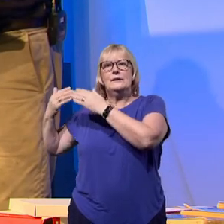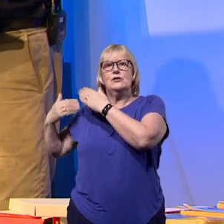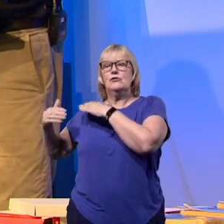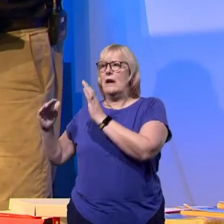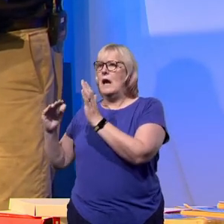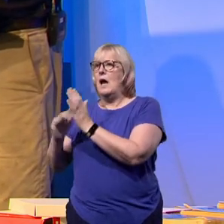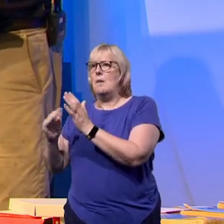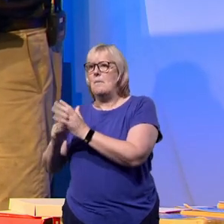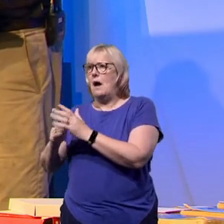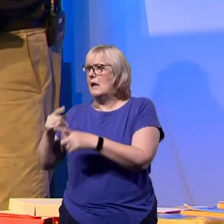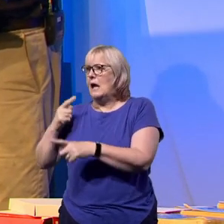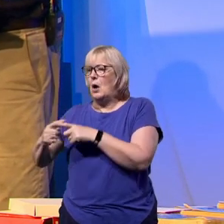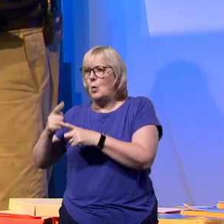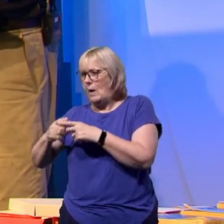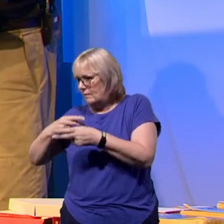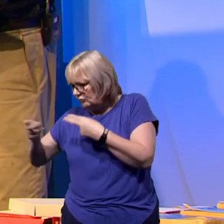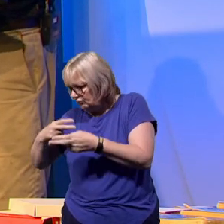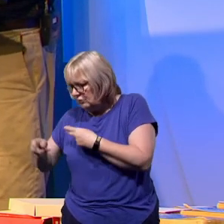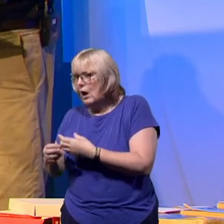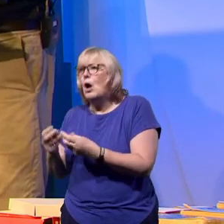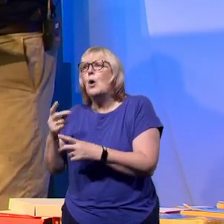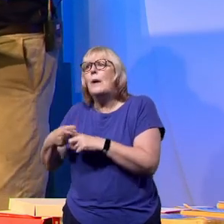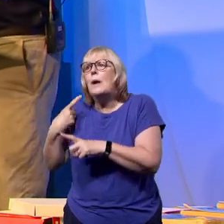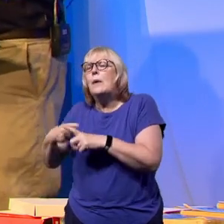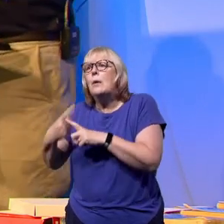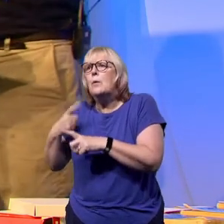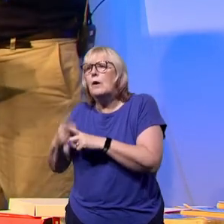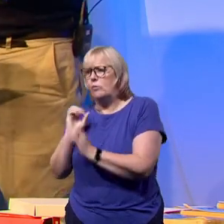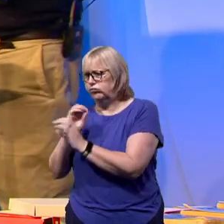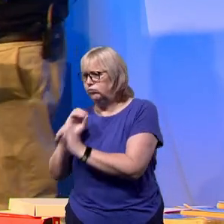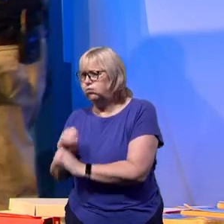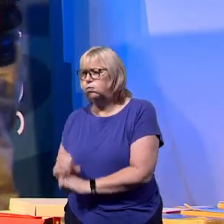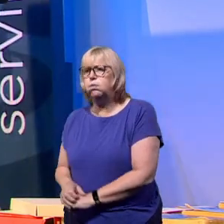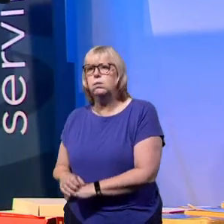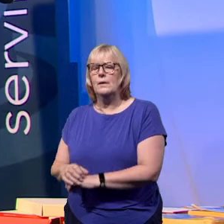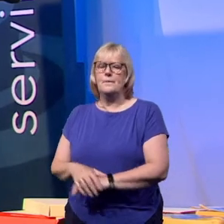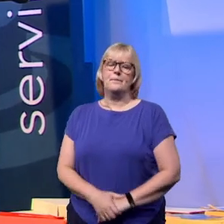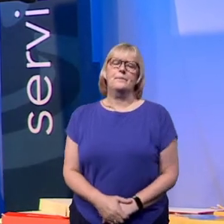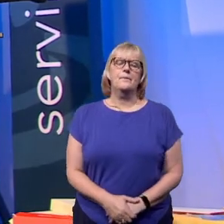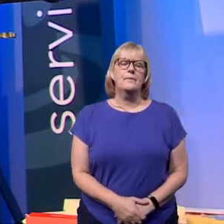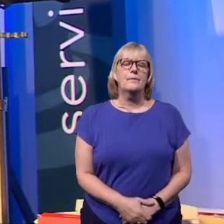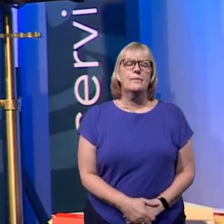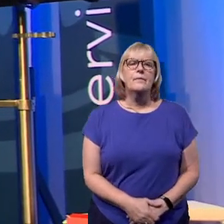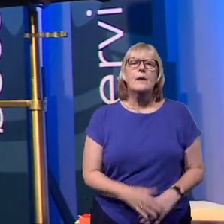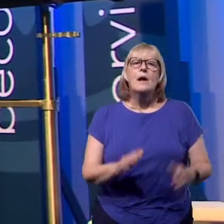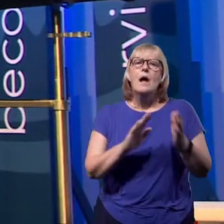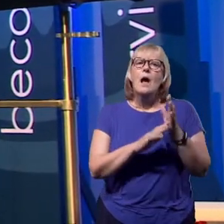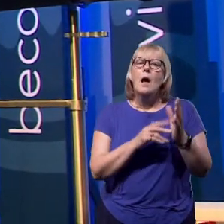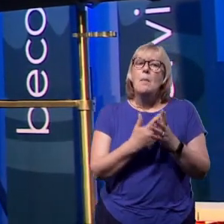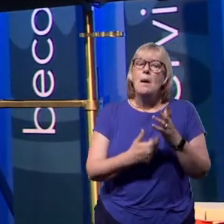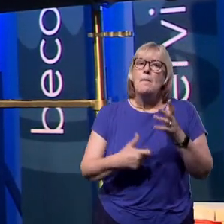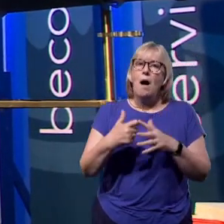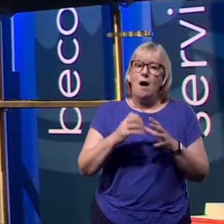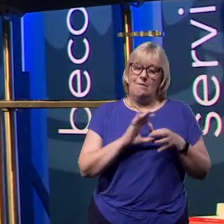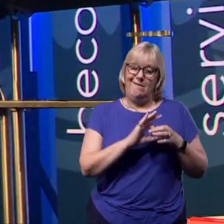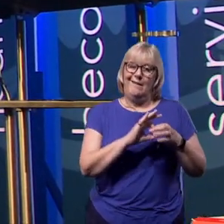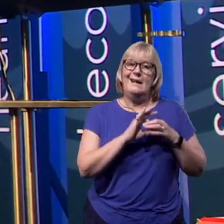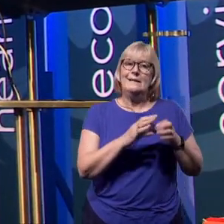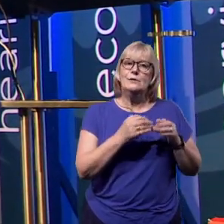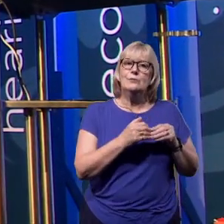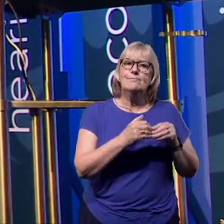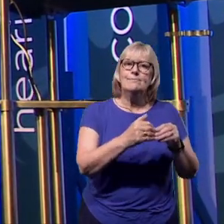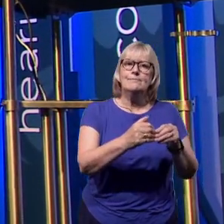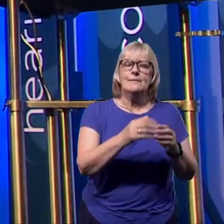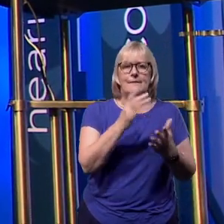so immediate, you know, bang, bang, bang, through it goes. The other issue with Mark in terms of learning faithful leadership is that let's remember